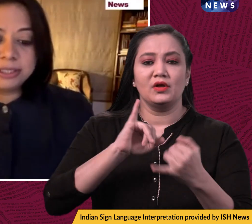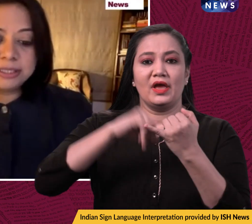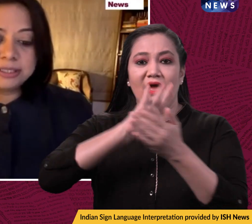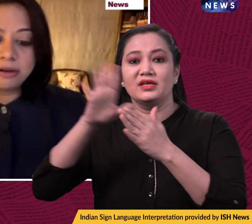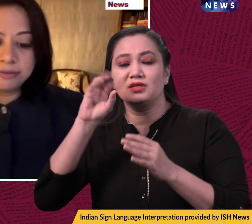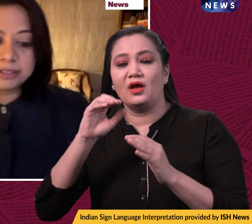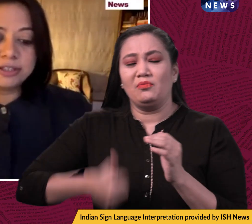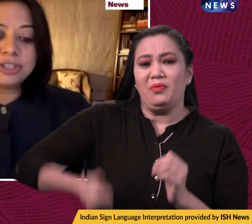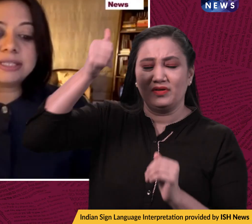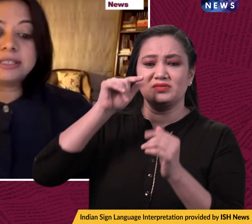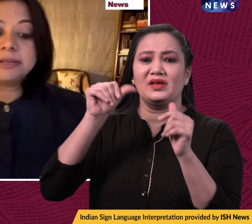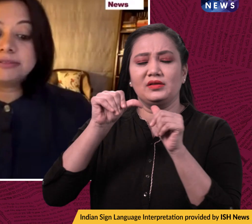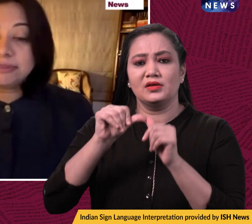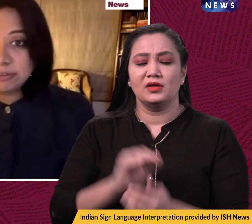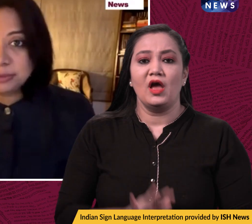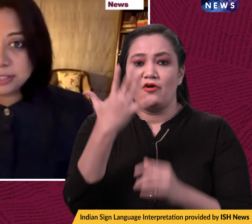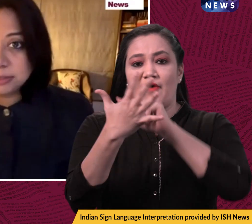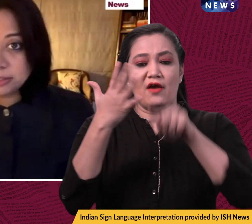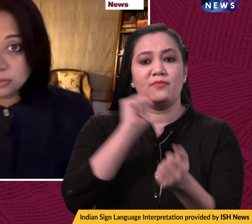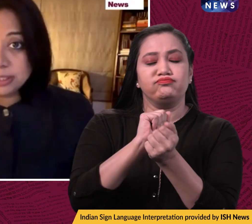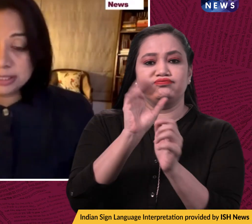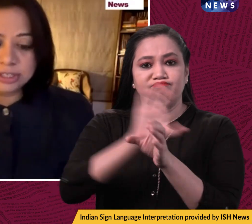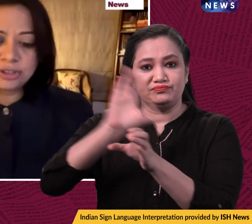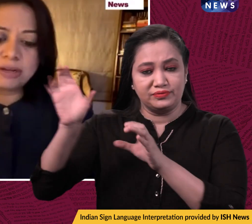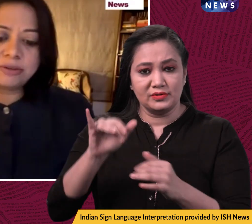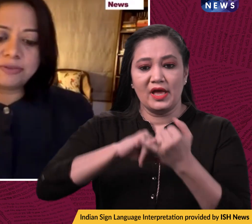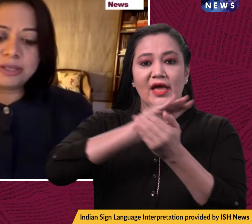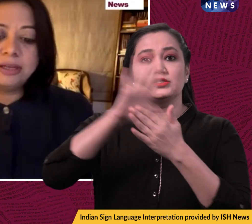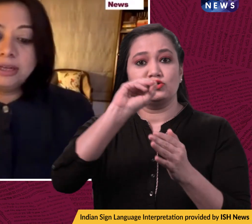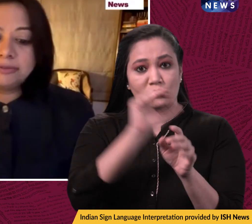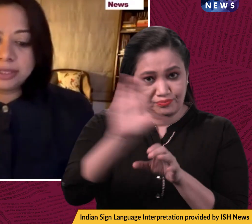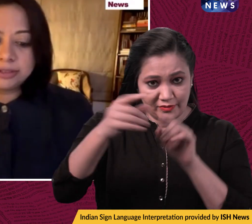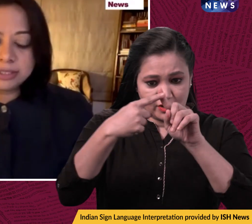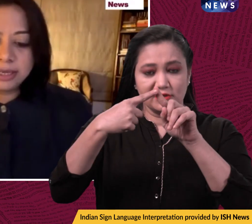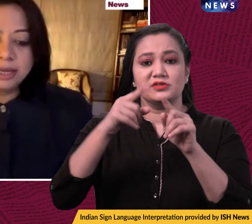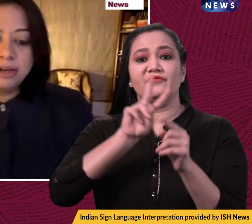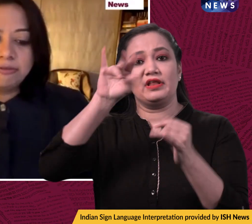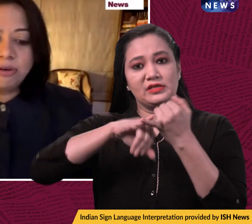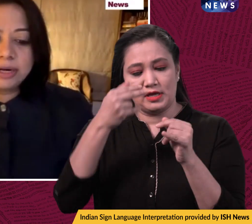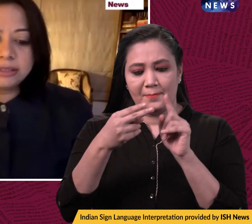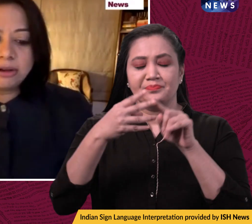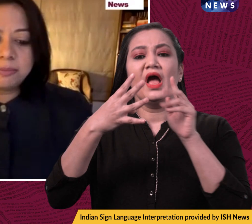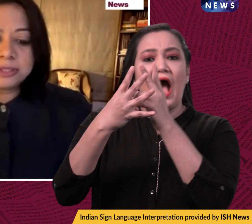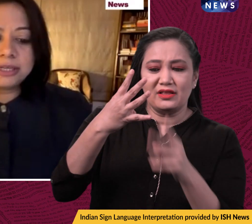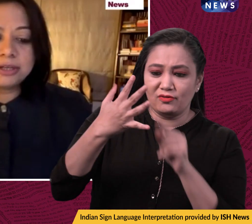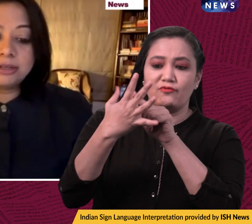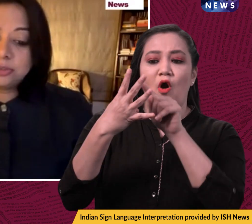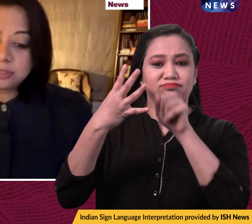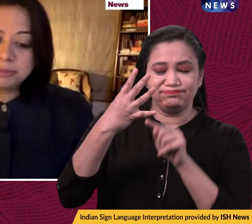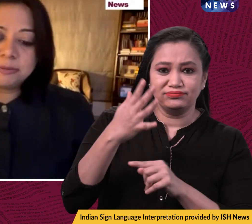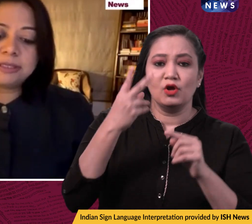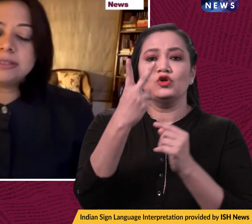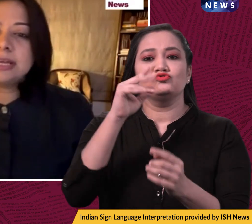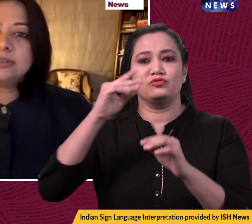Superintendent of Police of Kasganj has suspended 5 policemen, including the station house officer, Virendra Singh, 4 other cops and